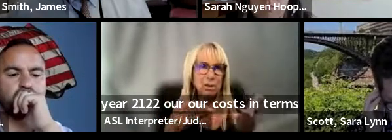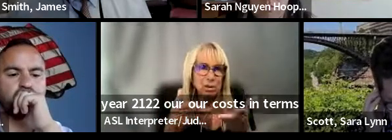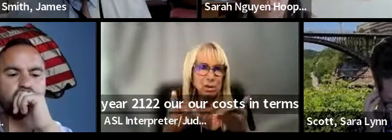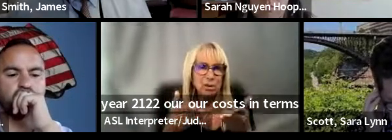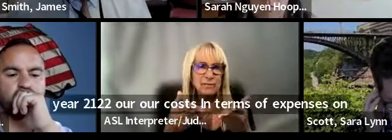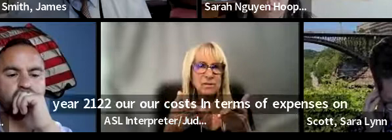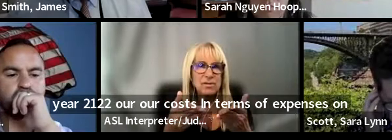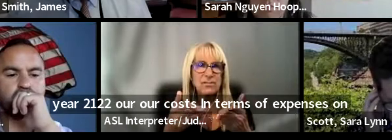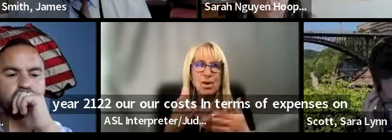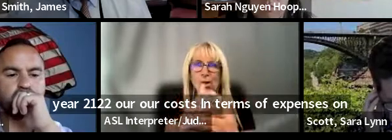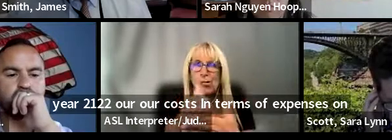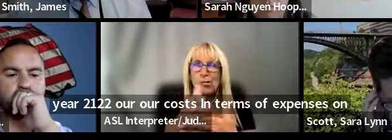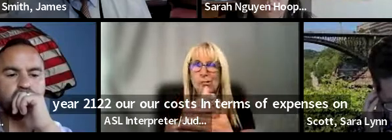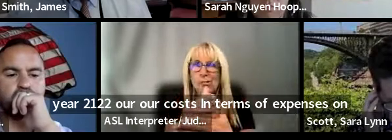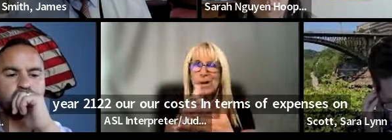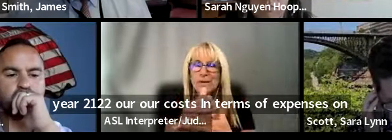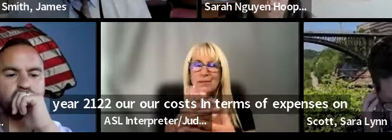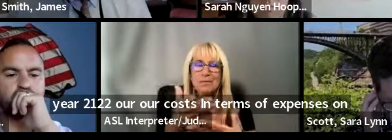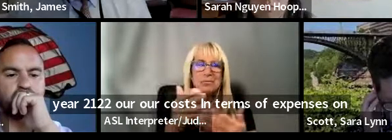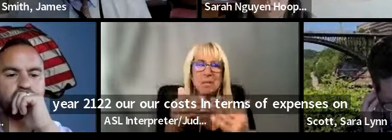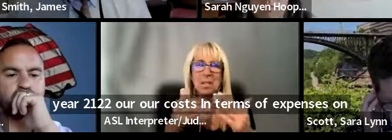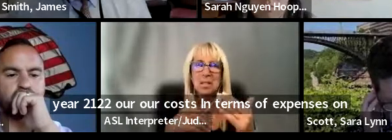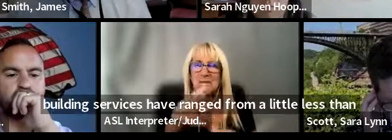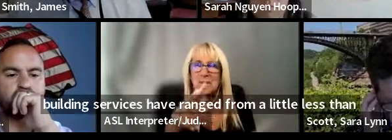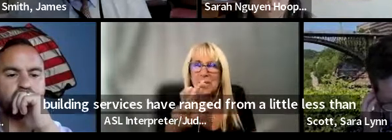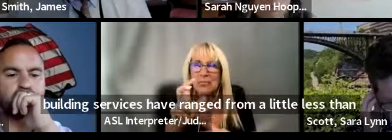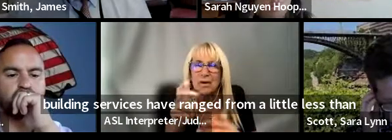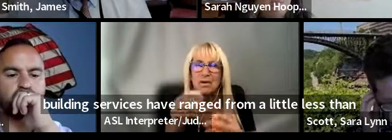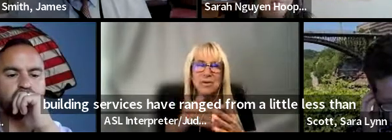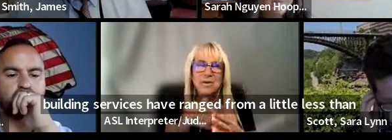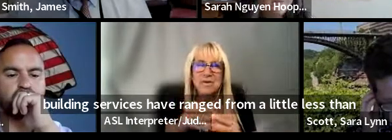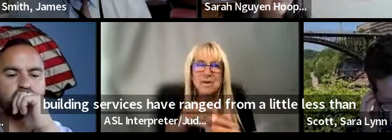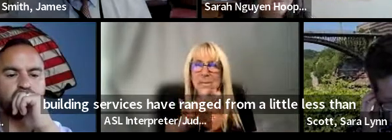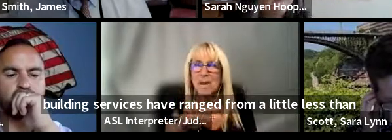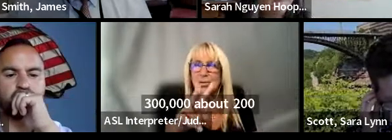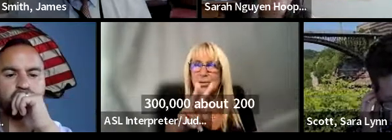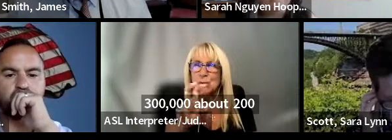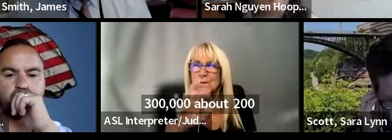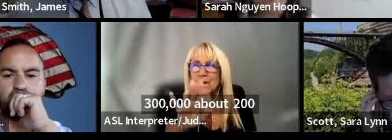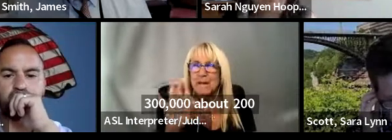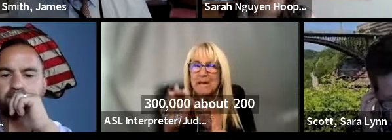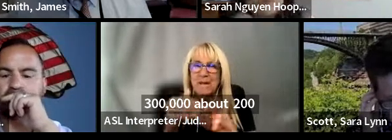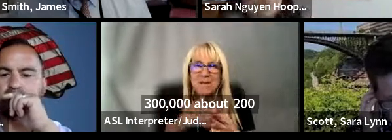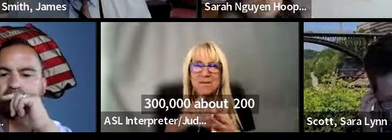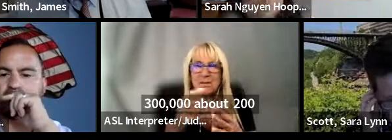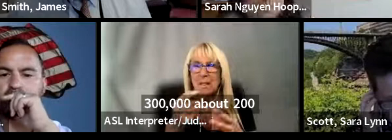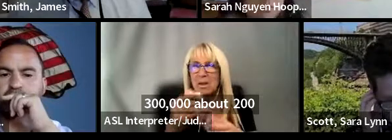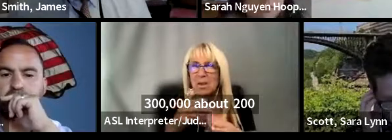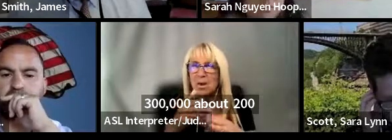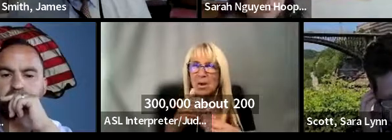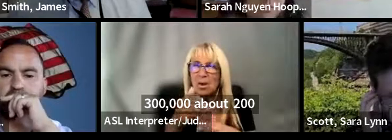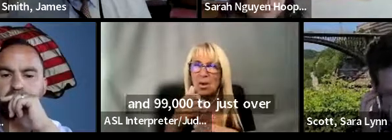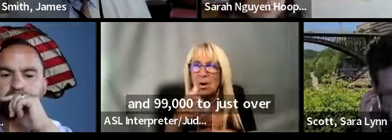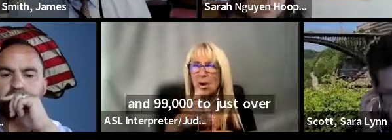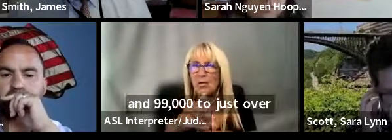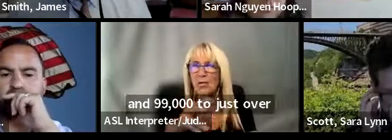ranged from a little less than 300,000, about 299,000, to just over 338 or just